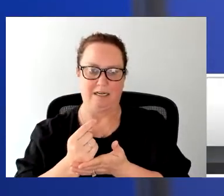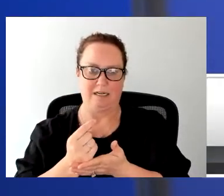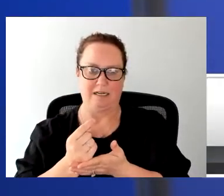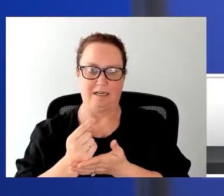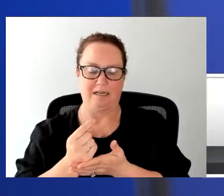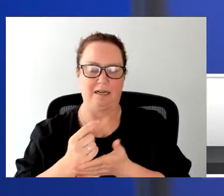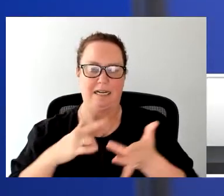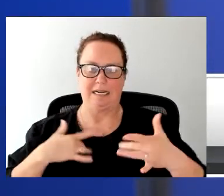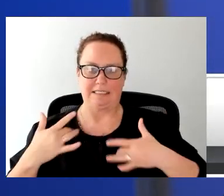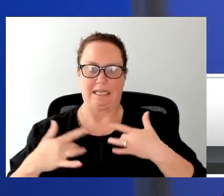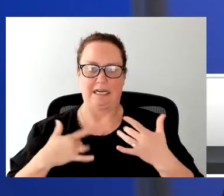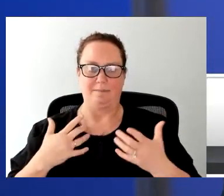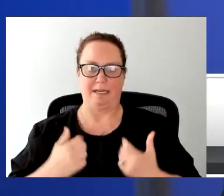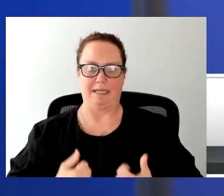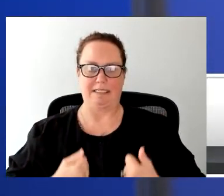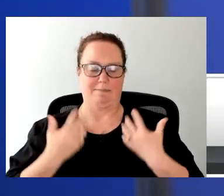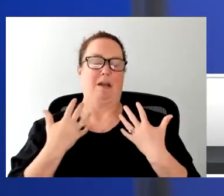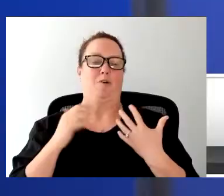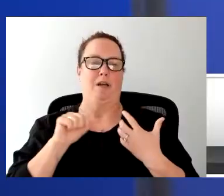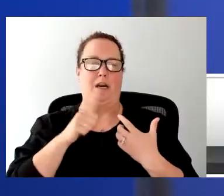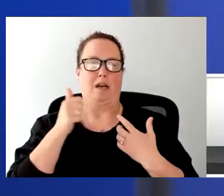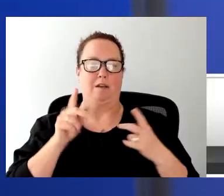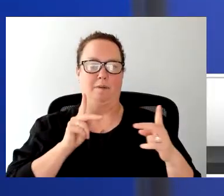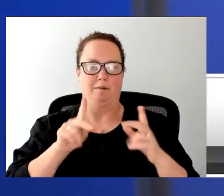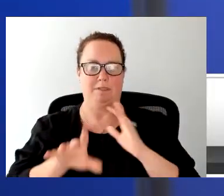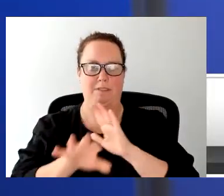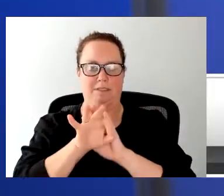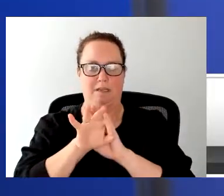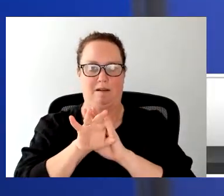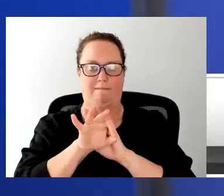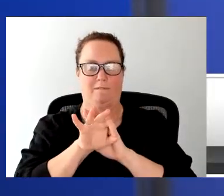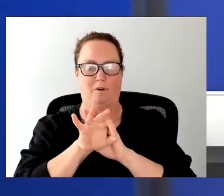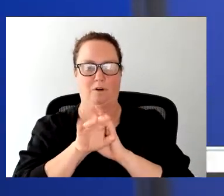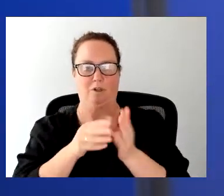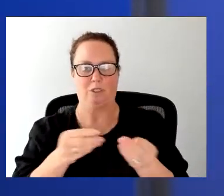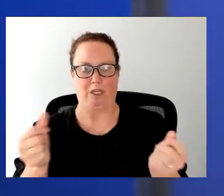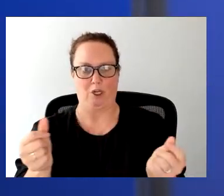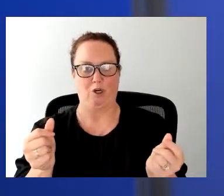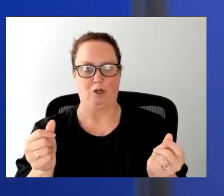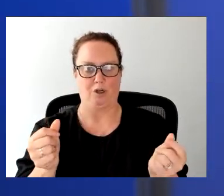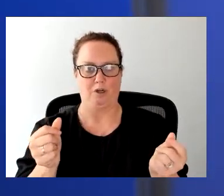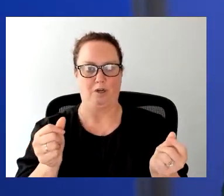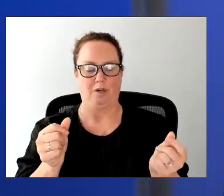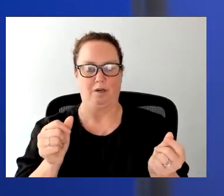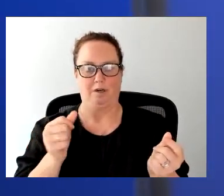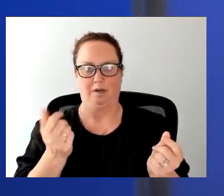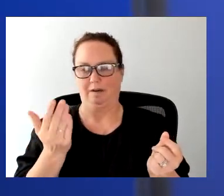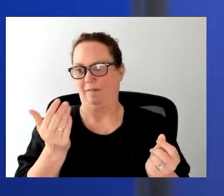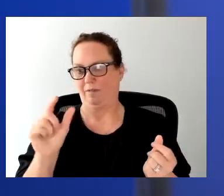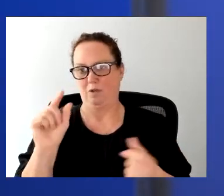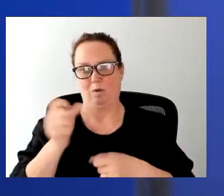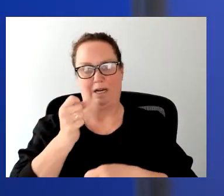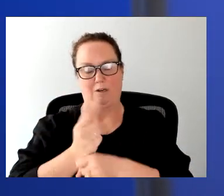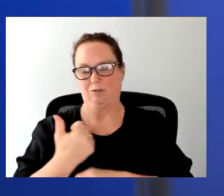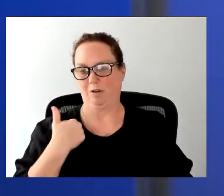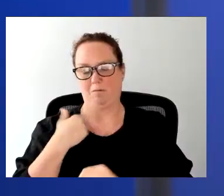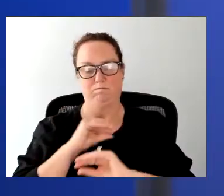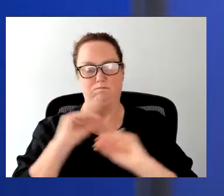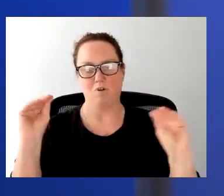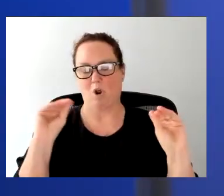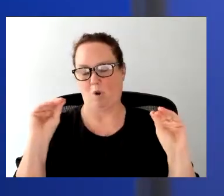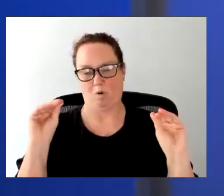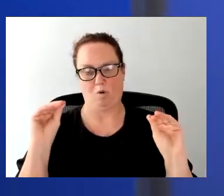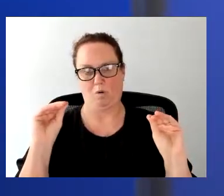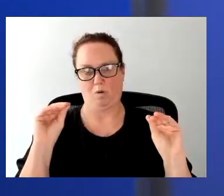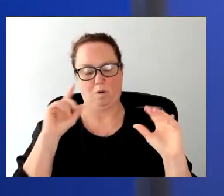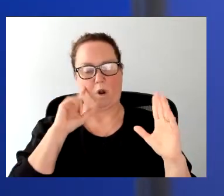excited to be inspiring others to discover that there's a cure, whereas 15, 20 years ago, there was no such thing as hope